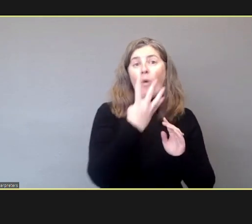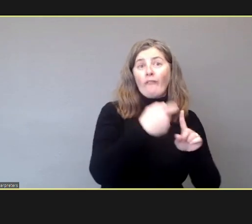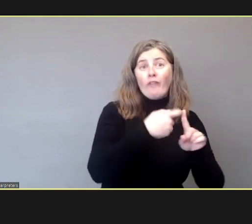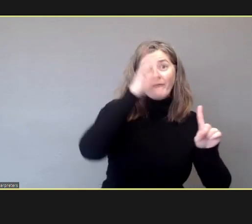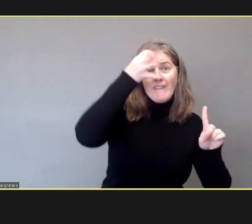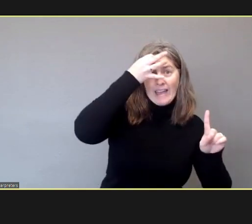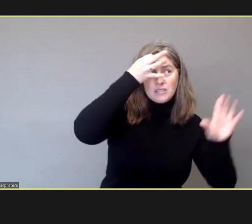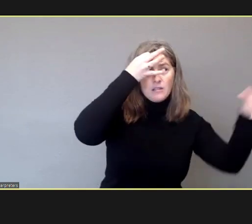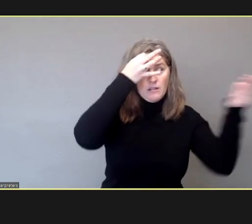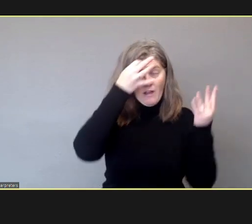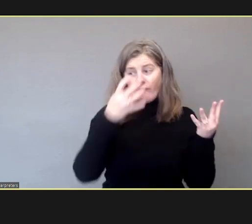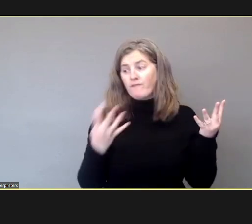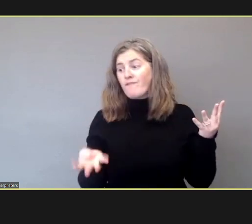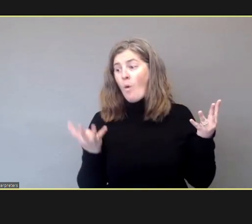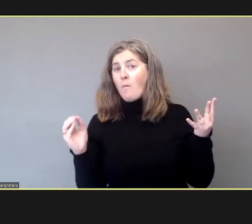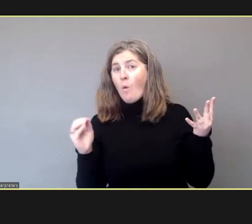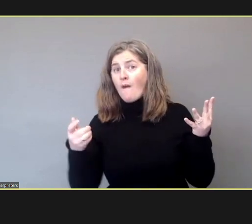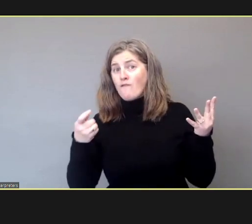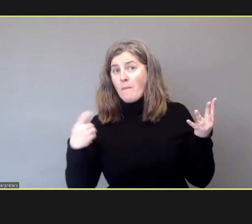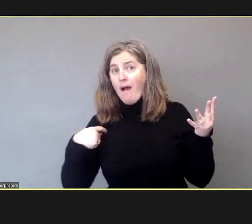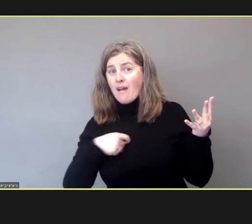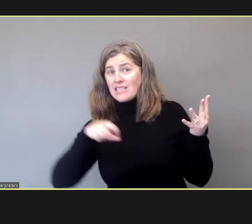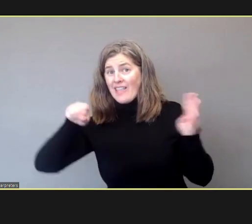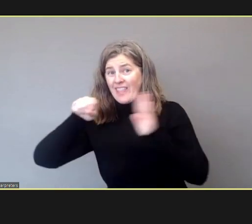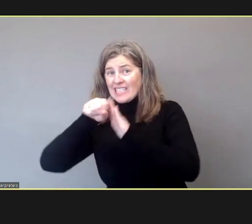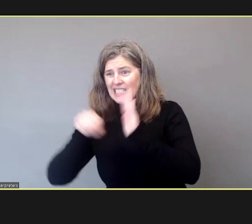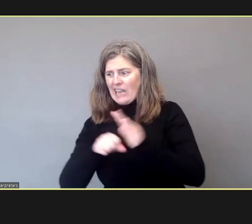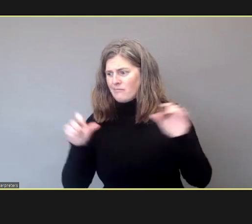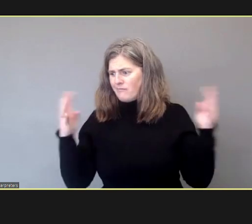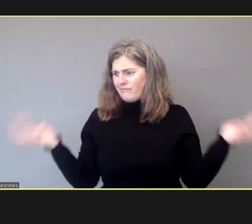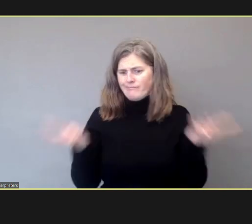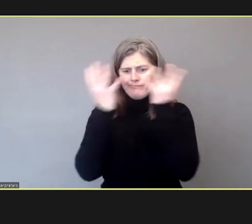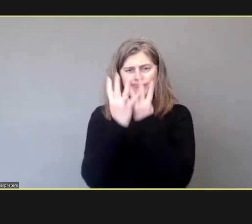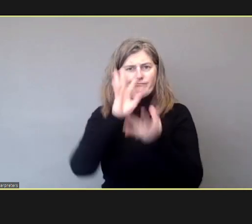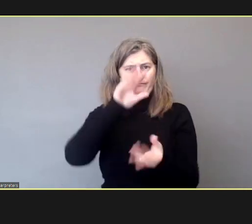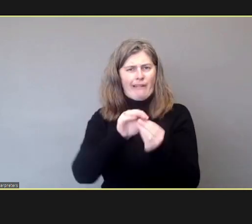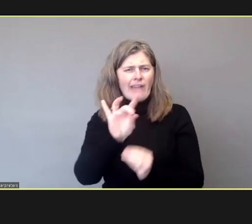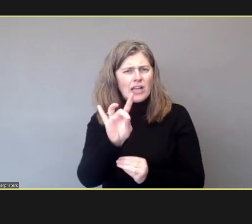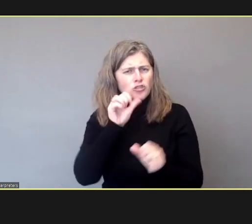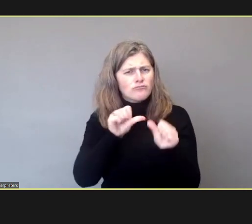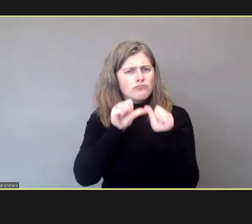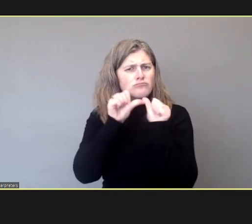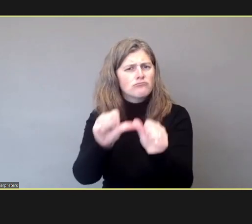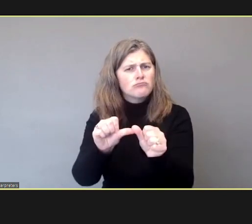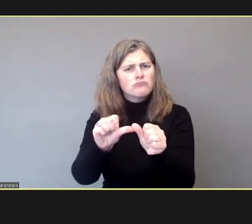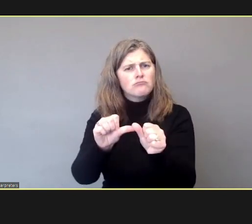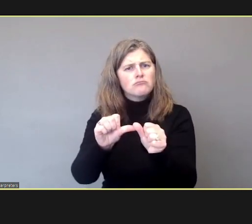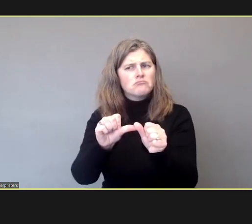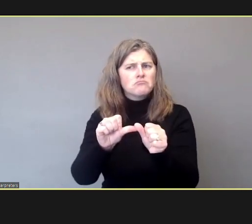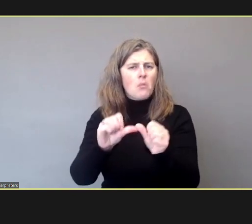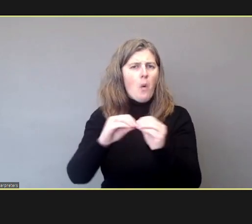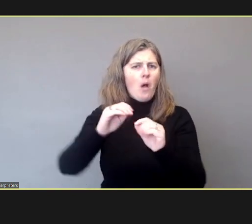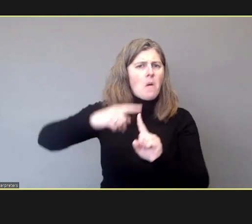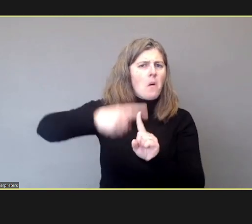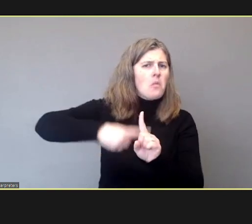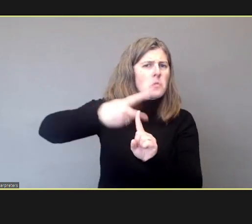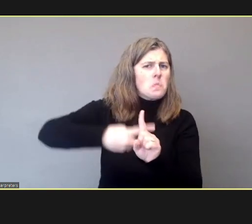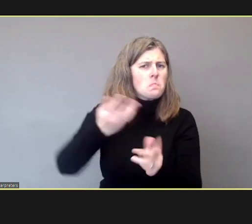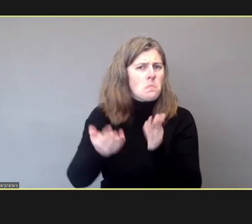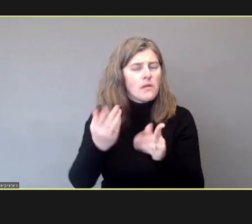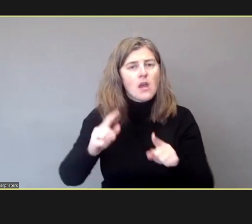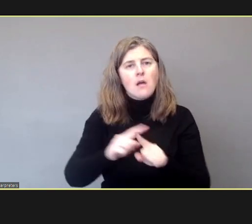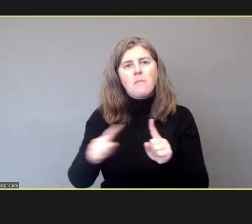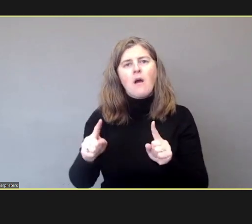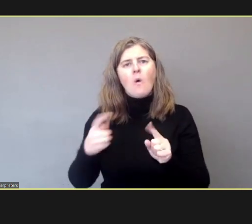and you picked up another 4 from the state, that should last most people much longer than a month. But we'll be doing